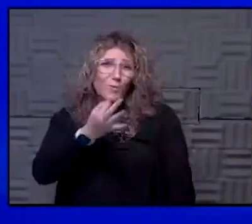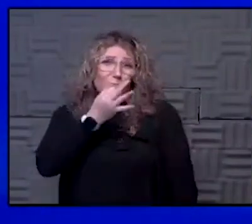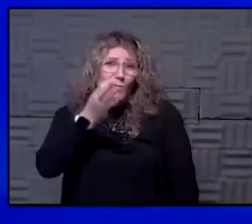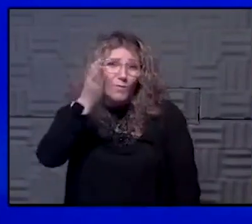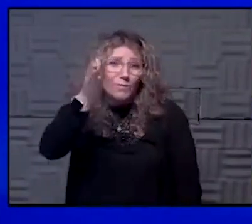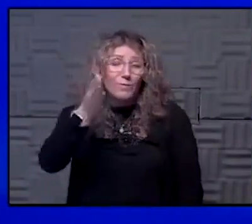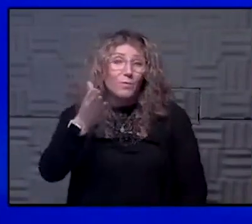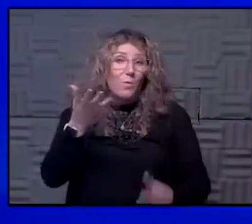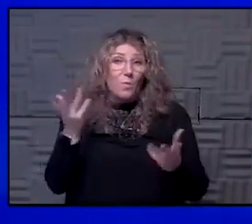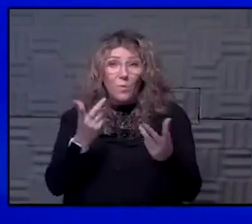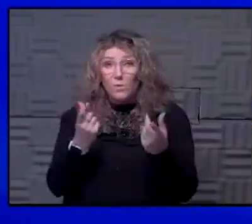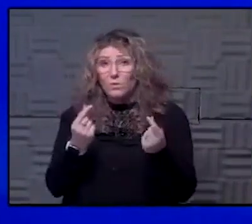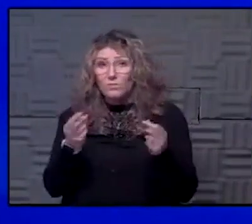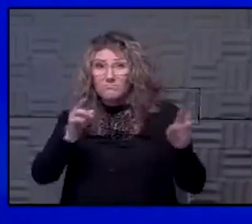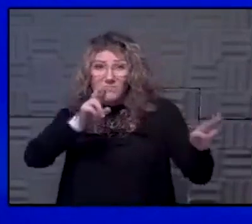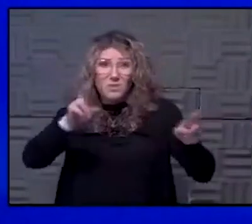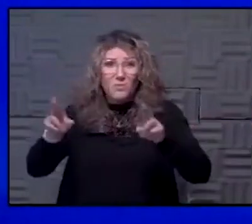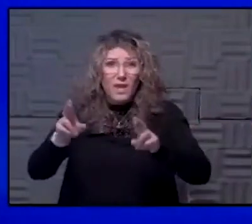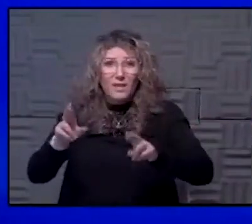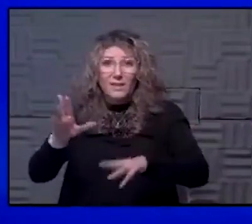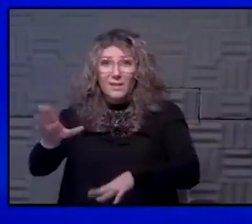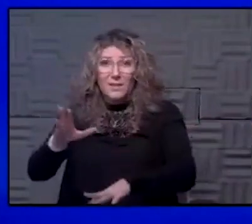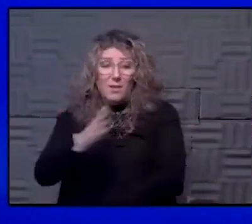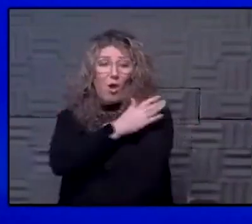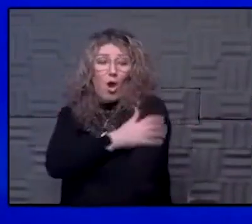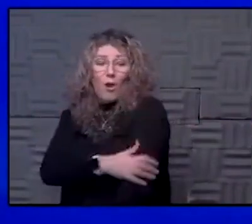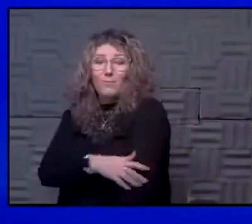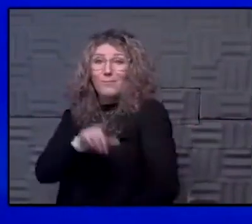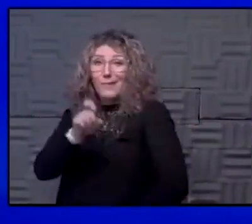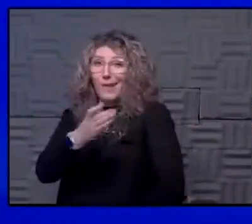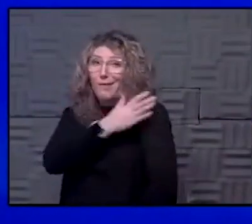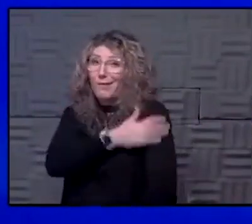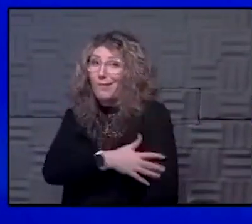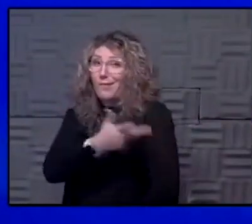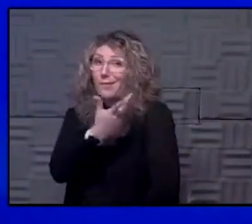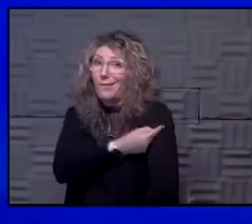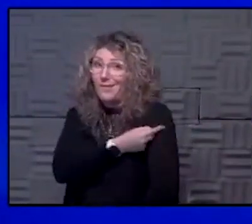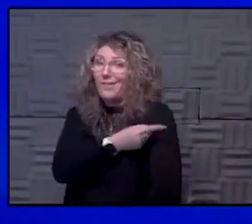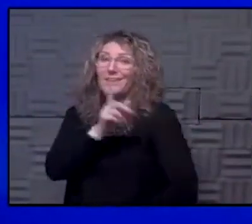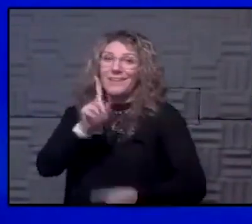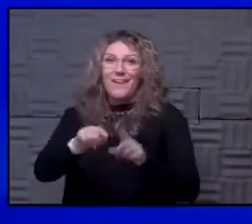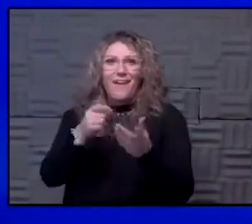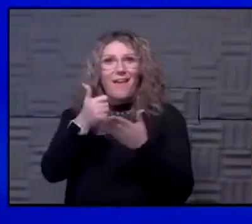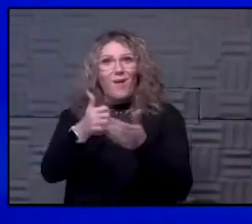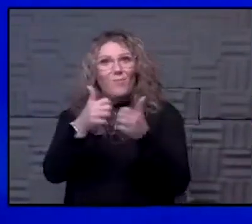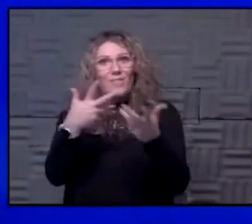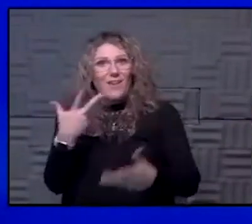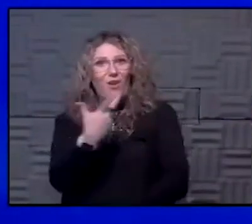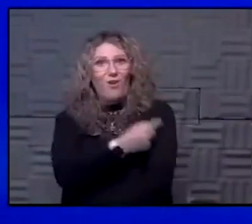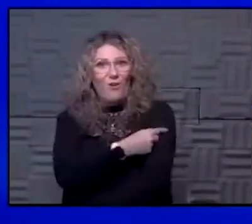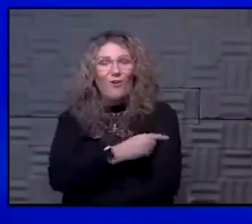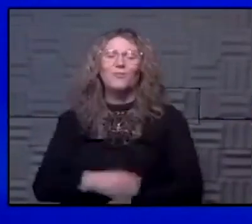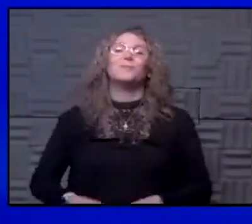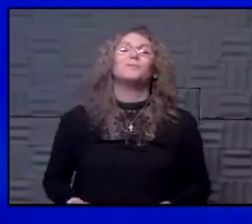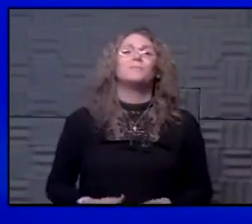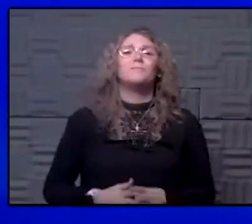have to do is be ready to put your arm out, because we need your arm. We can't help you without your arm. Ashley asks, could you explain